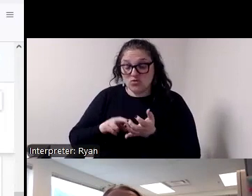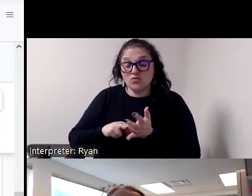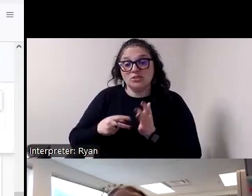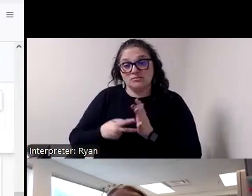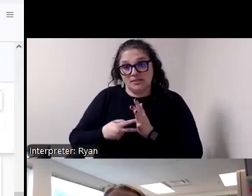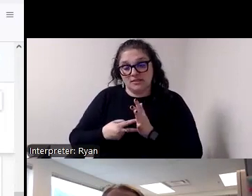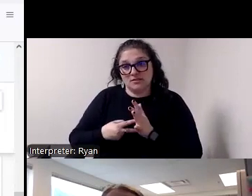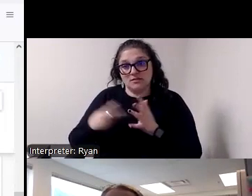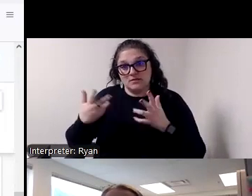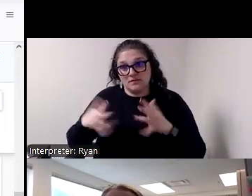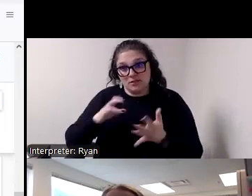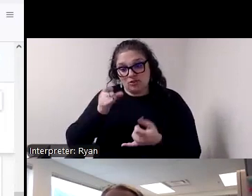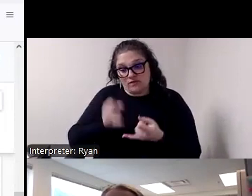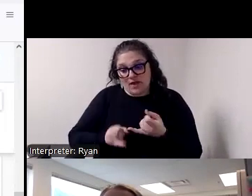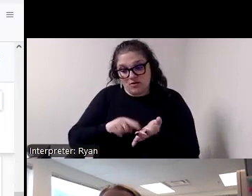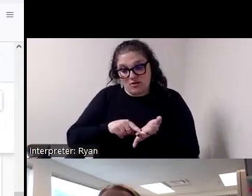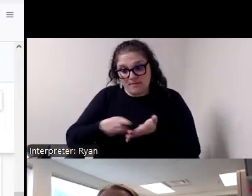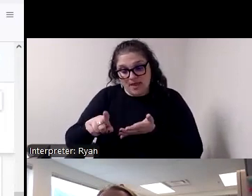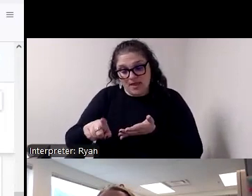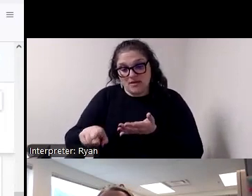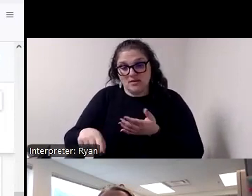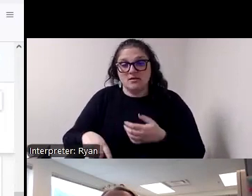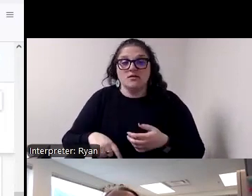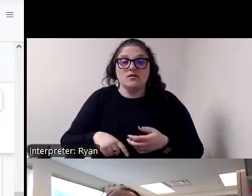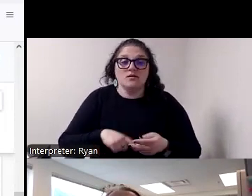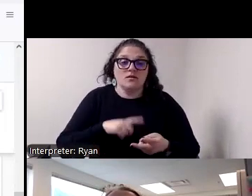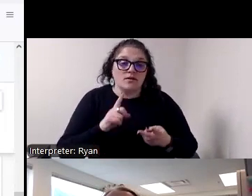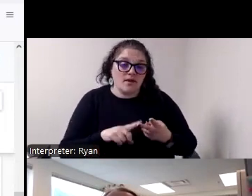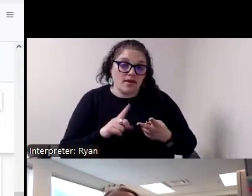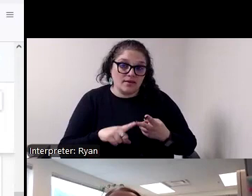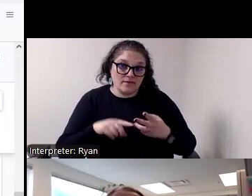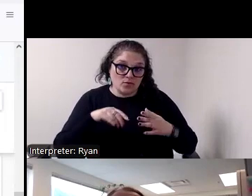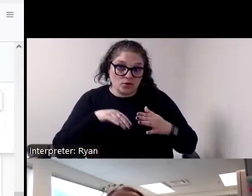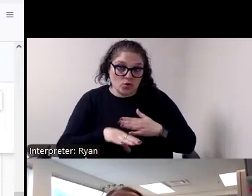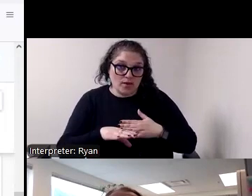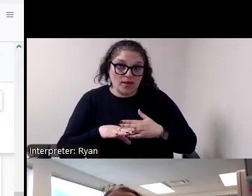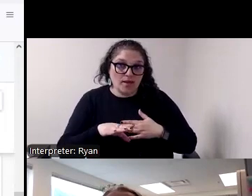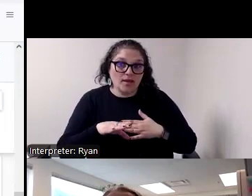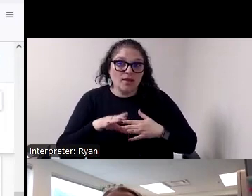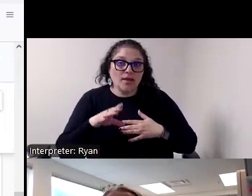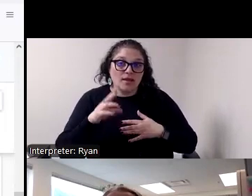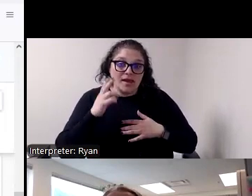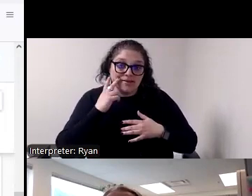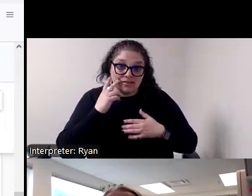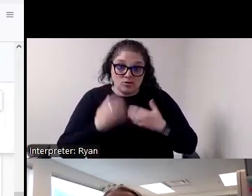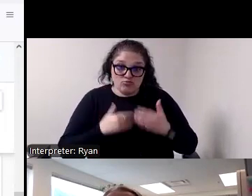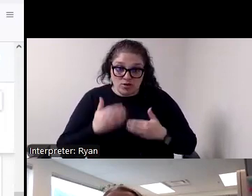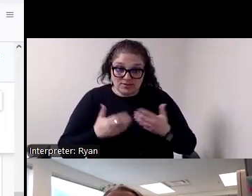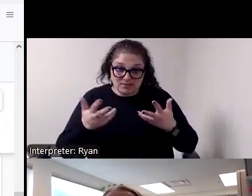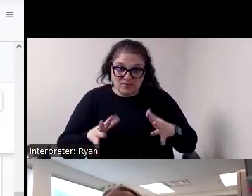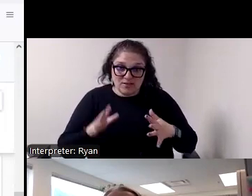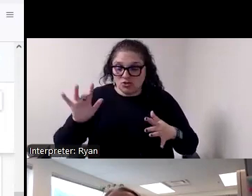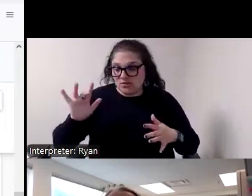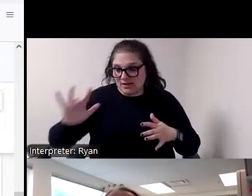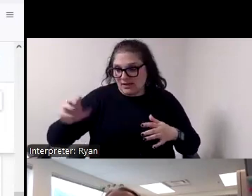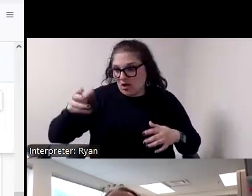been finalized by payroll and a check has been issued. And if you want to go in and take a look at what has been processed, you can click on the